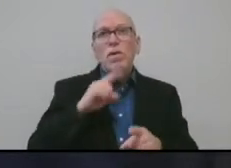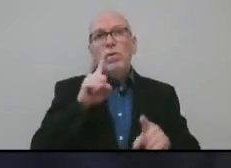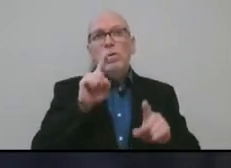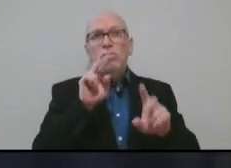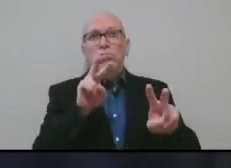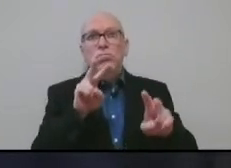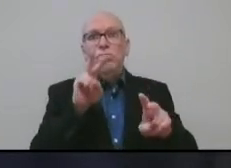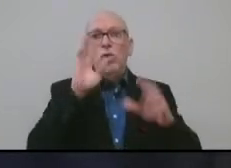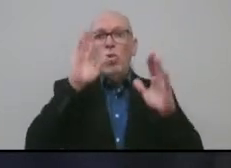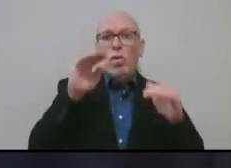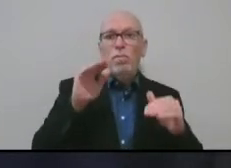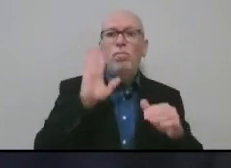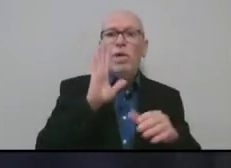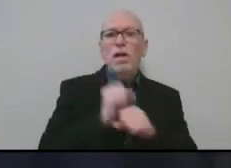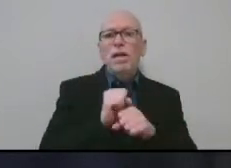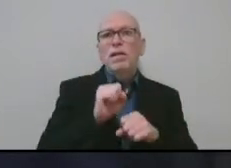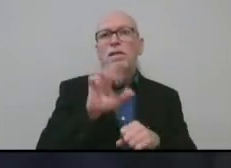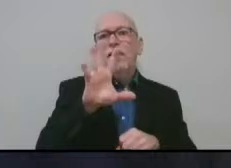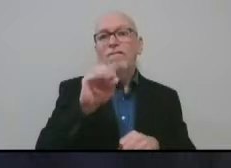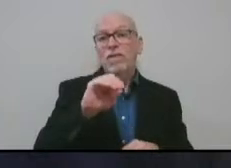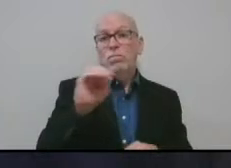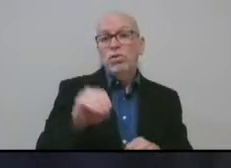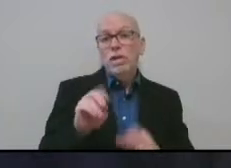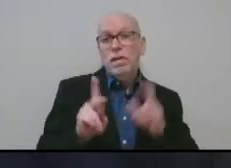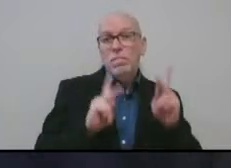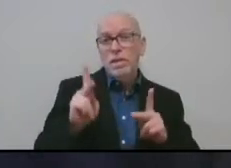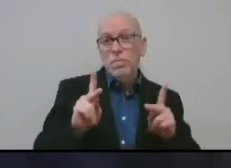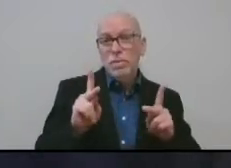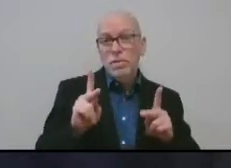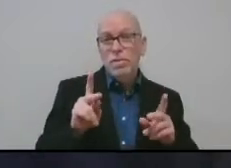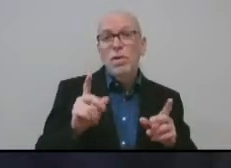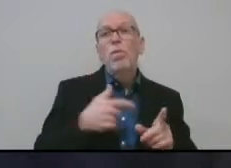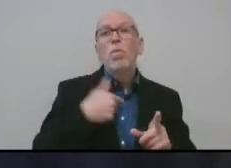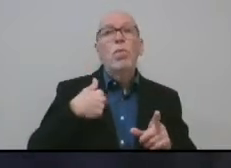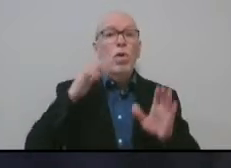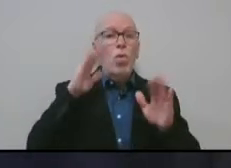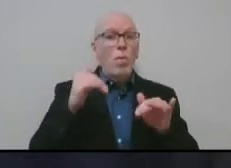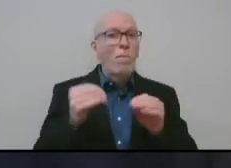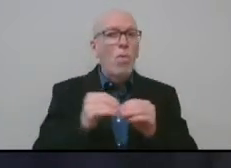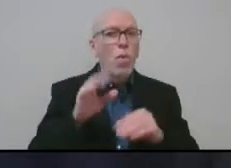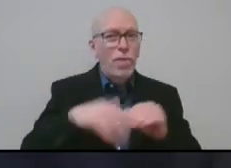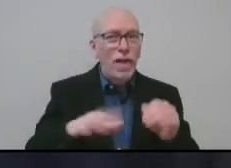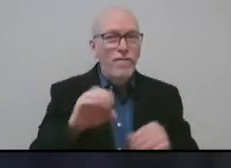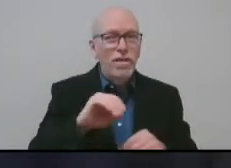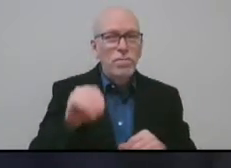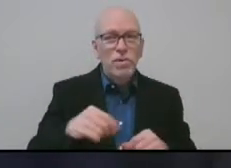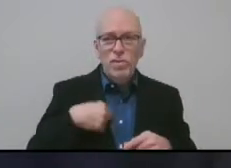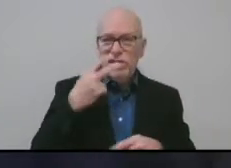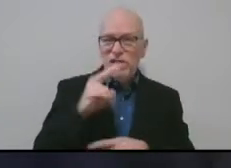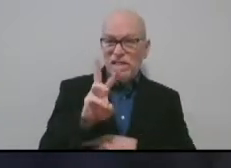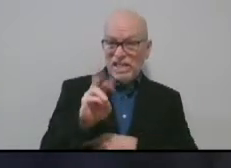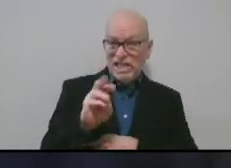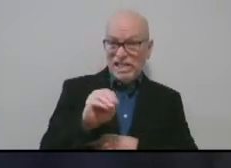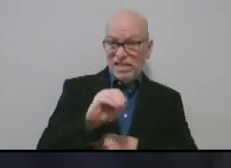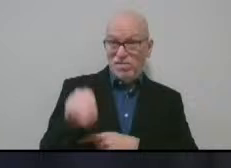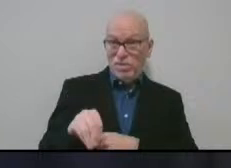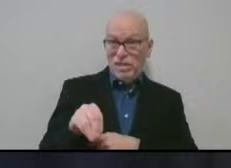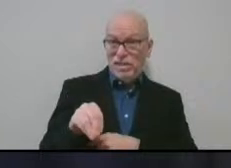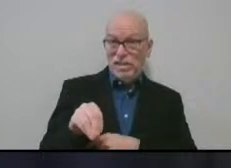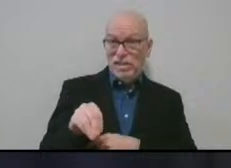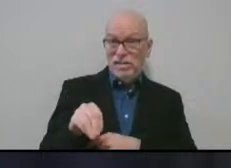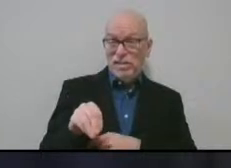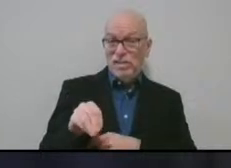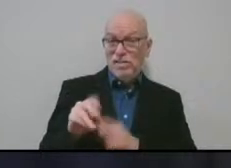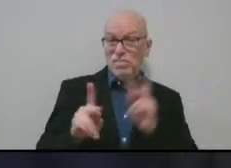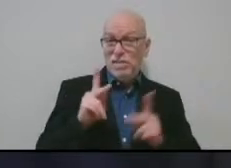get 50% of people, and of course, we're hoping that we get more. So to see that we have 60%, up to 60% of people in